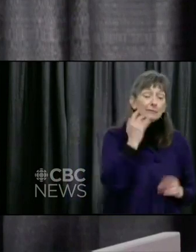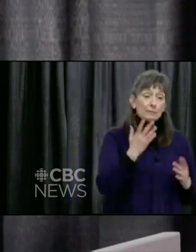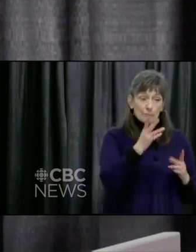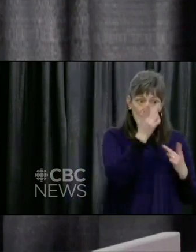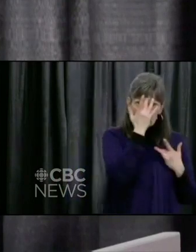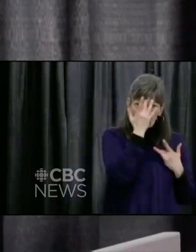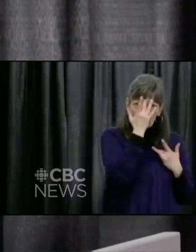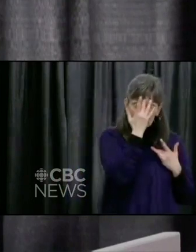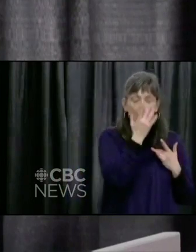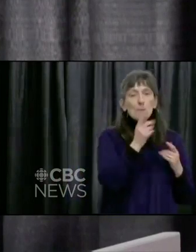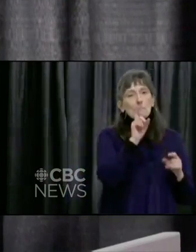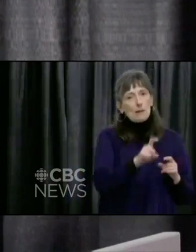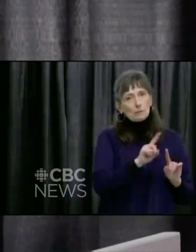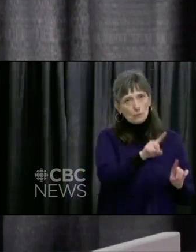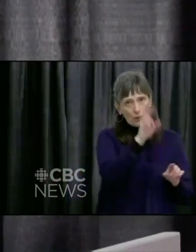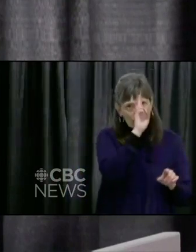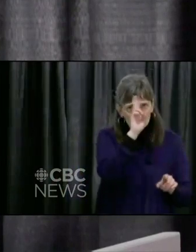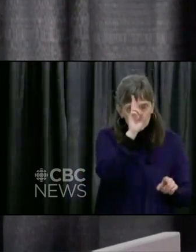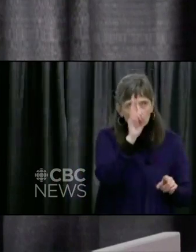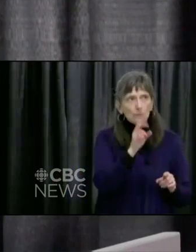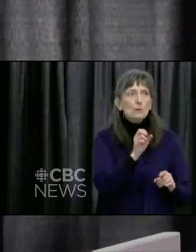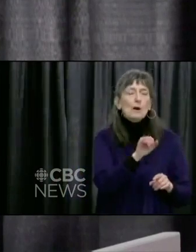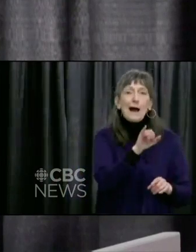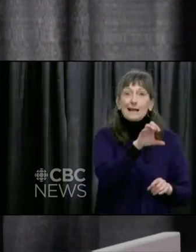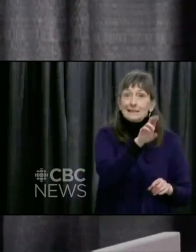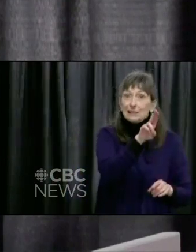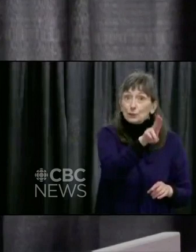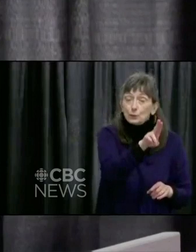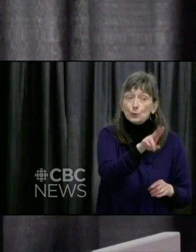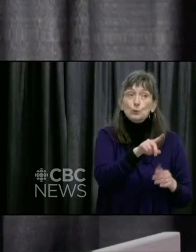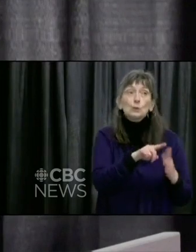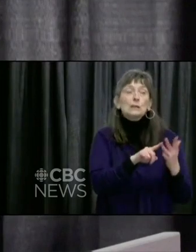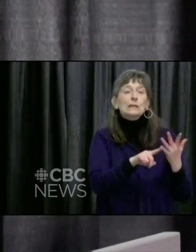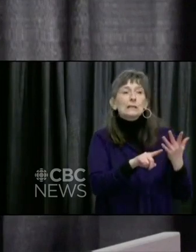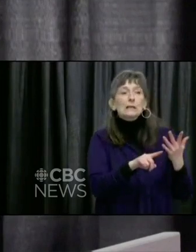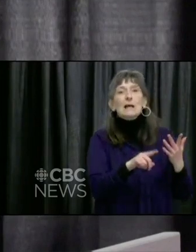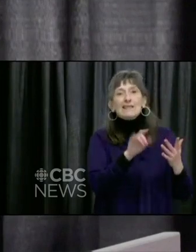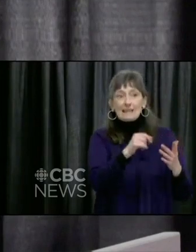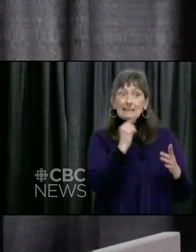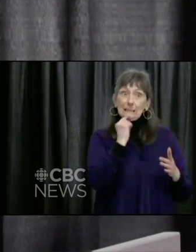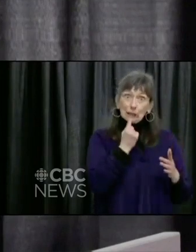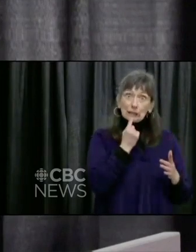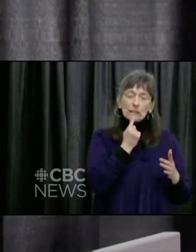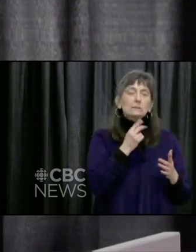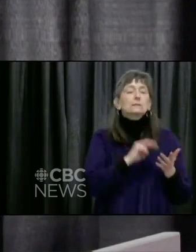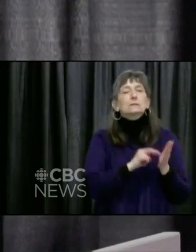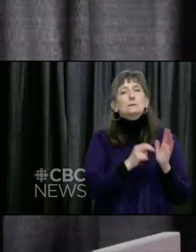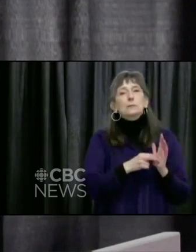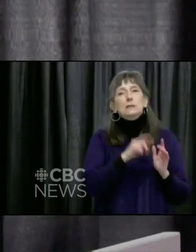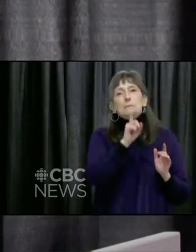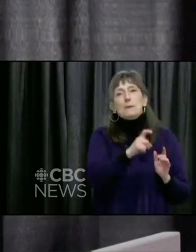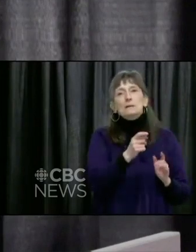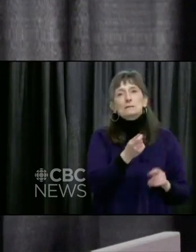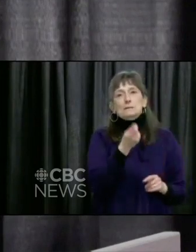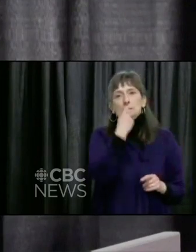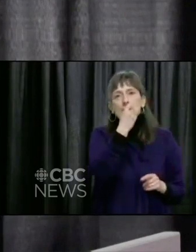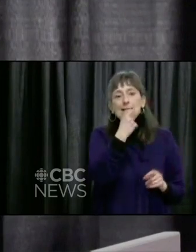or ICU, we need to have 2 negative swabs in order to consider them